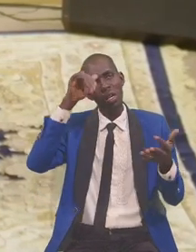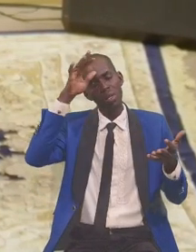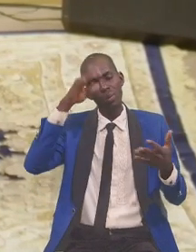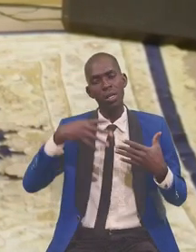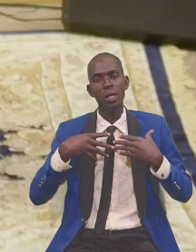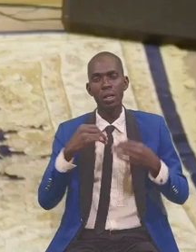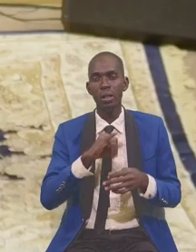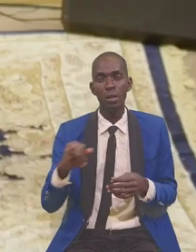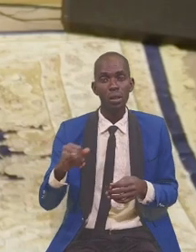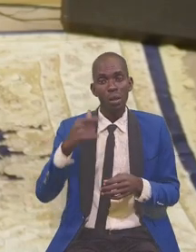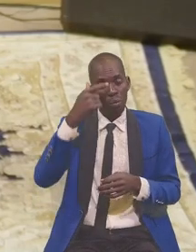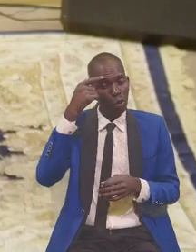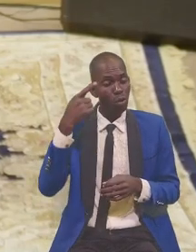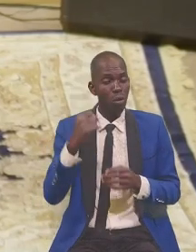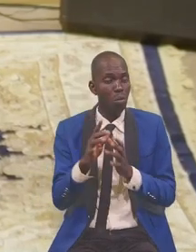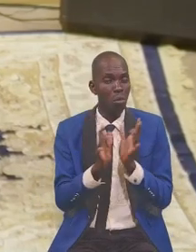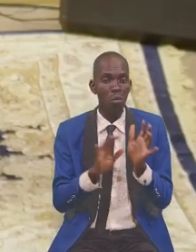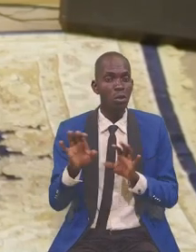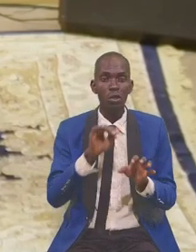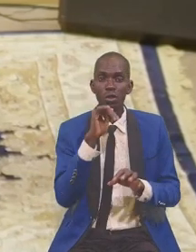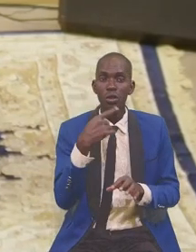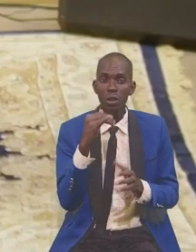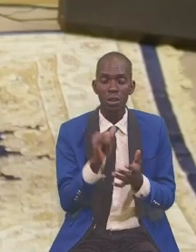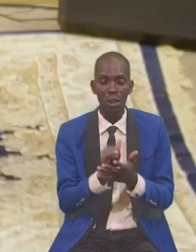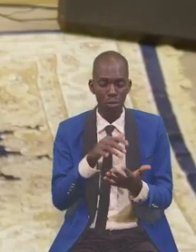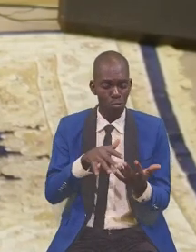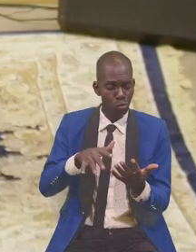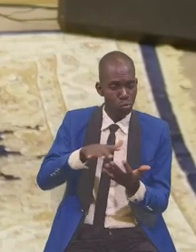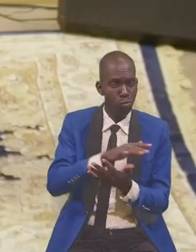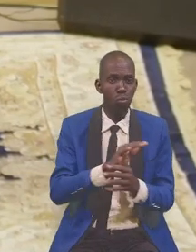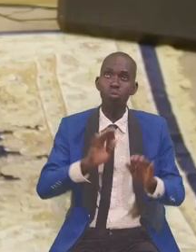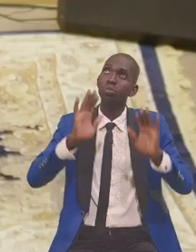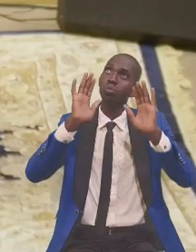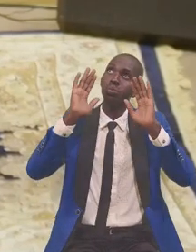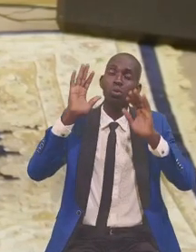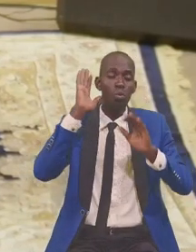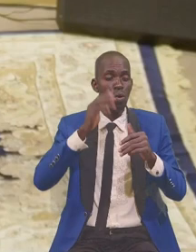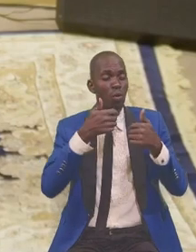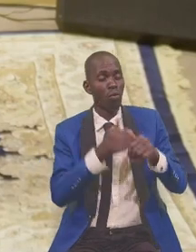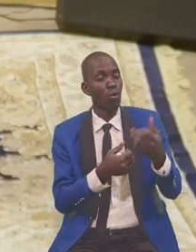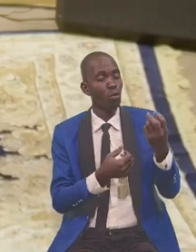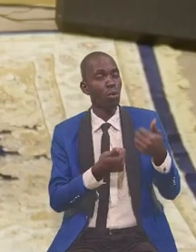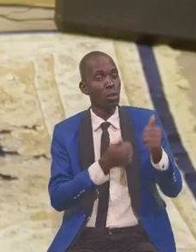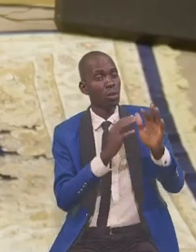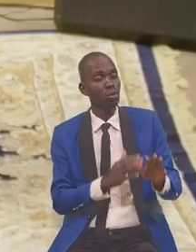these signs shall follow the apostles. He said these signs shall follow who?